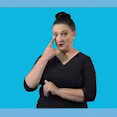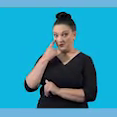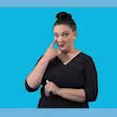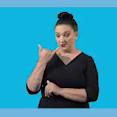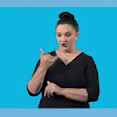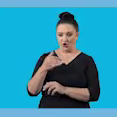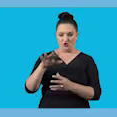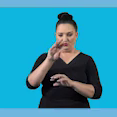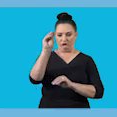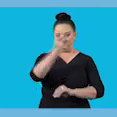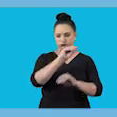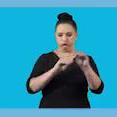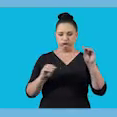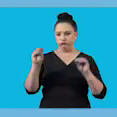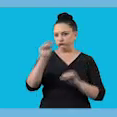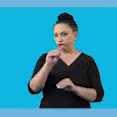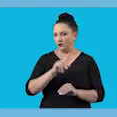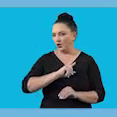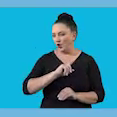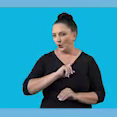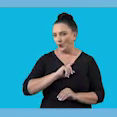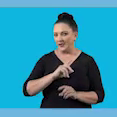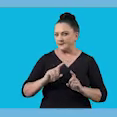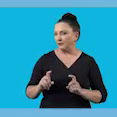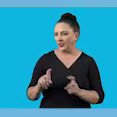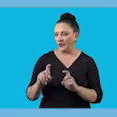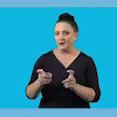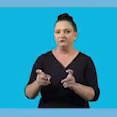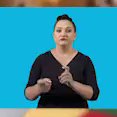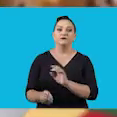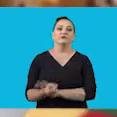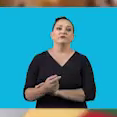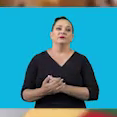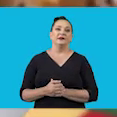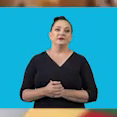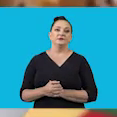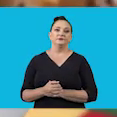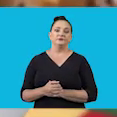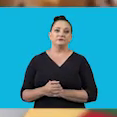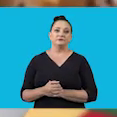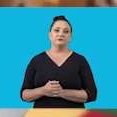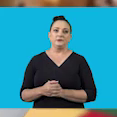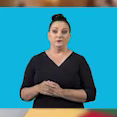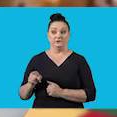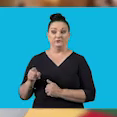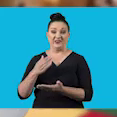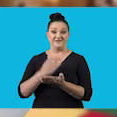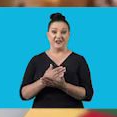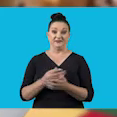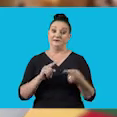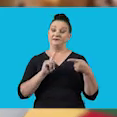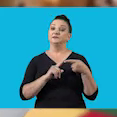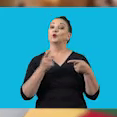particles diffuse depends on several factors. So the speed at which the diffusion happens depends on these